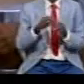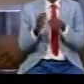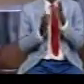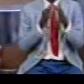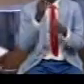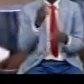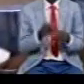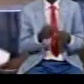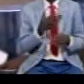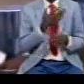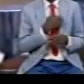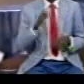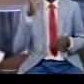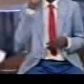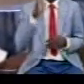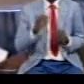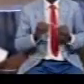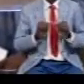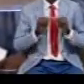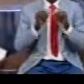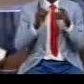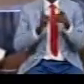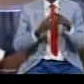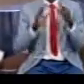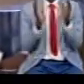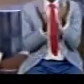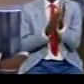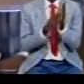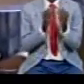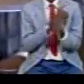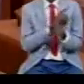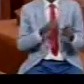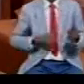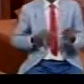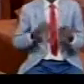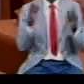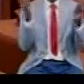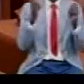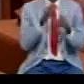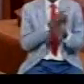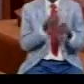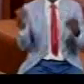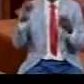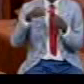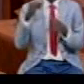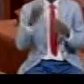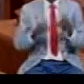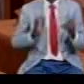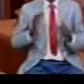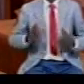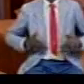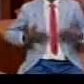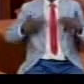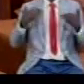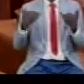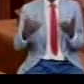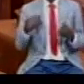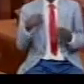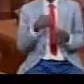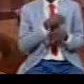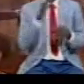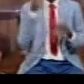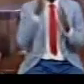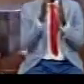keep celebrating the Lord the rest of our lives in Jesus' name. We're now going to pray together as